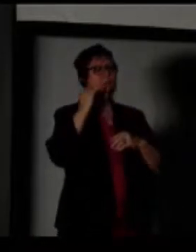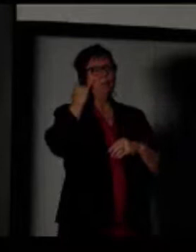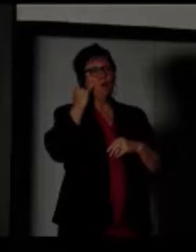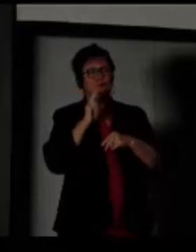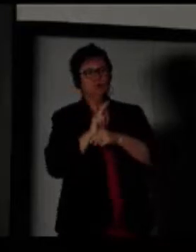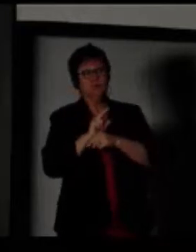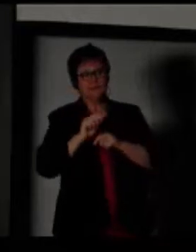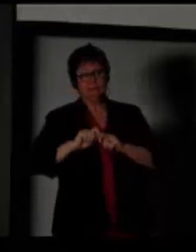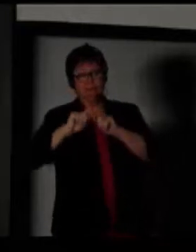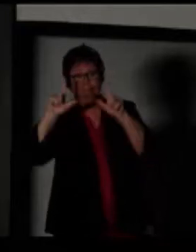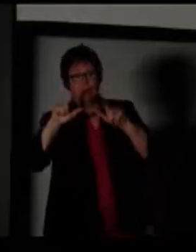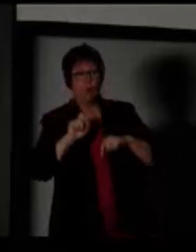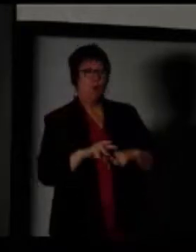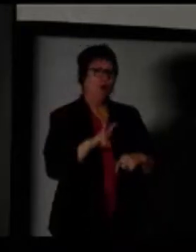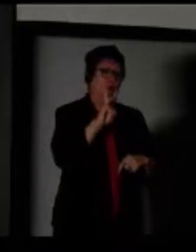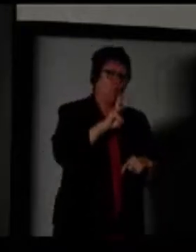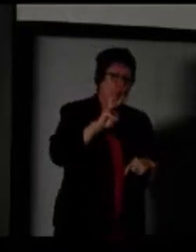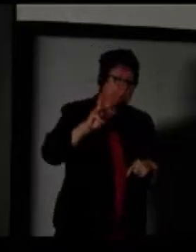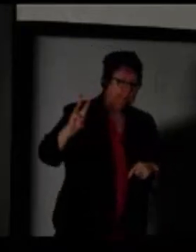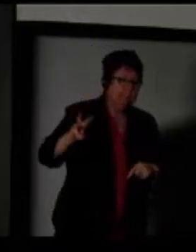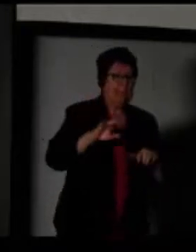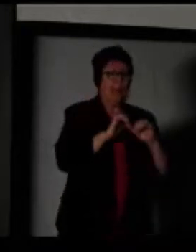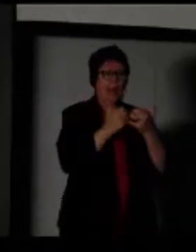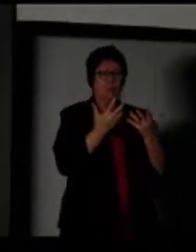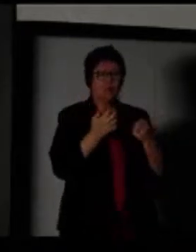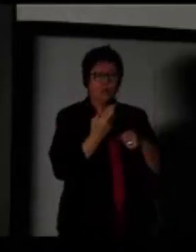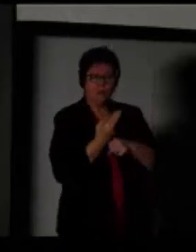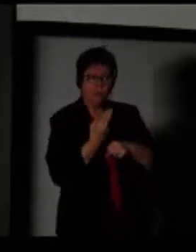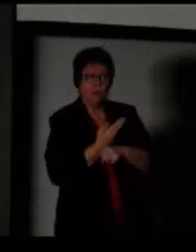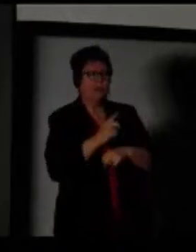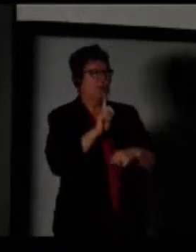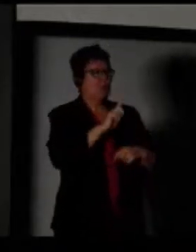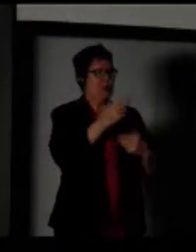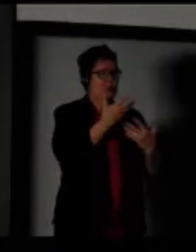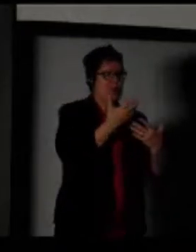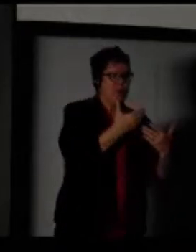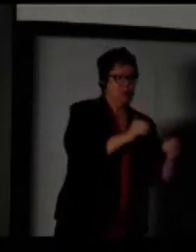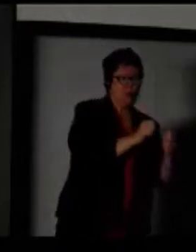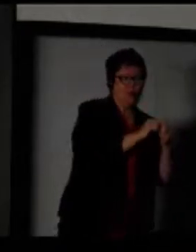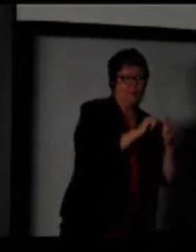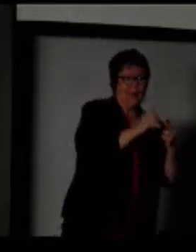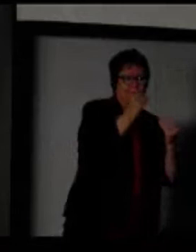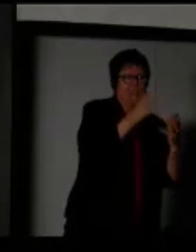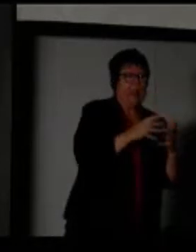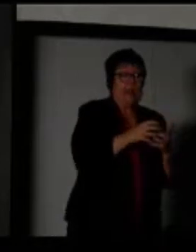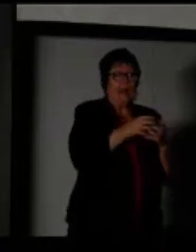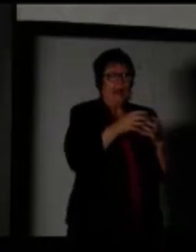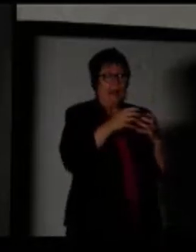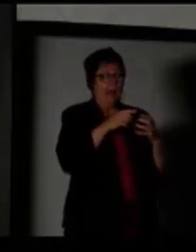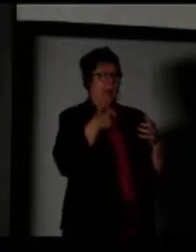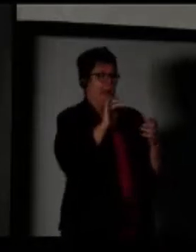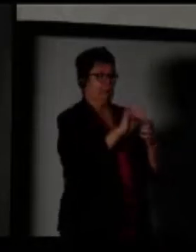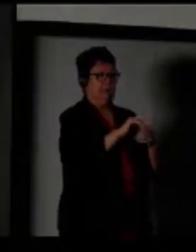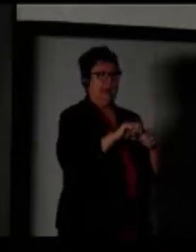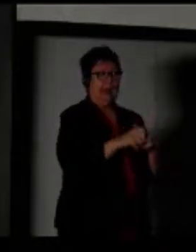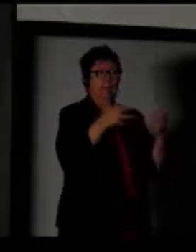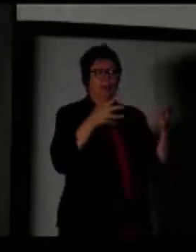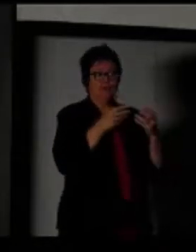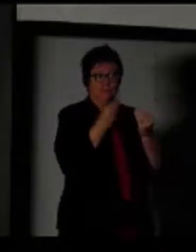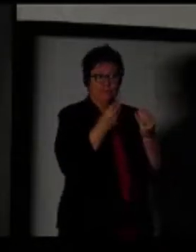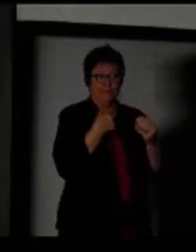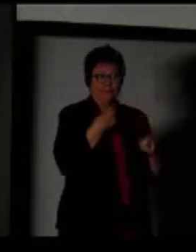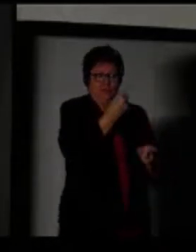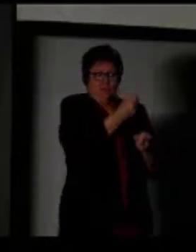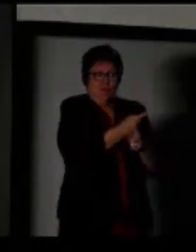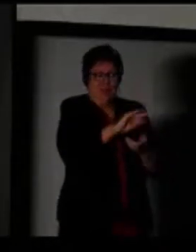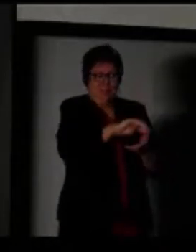to a portal, how do they want to use this? Where do they want to go with the information? How much information is the right information? Sometimes we